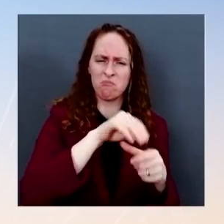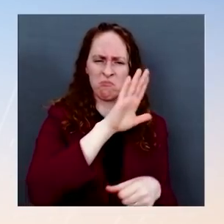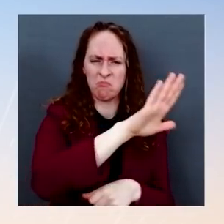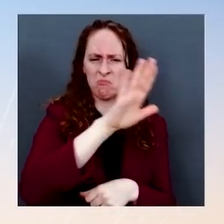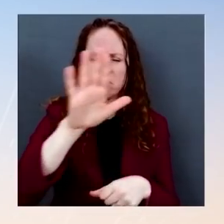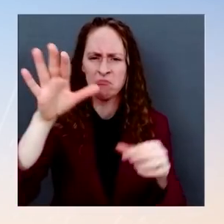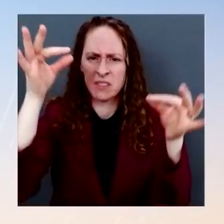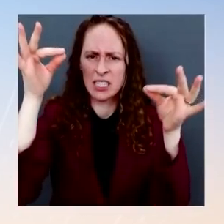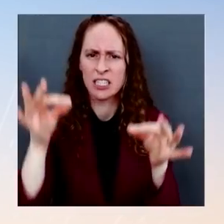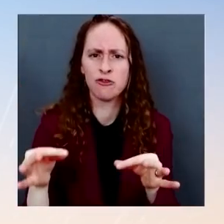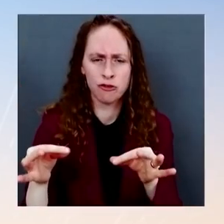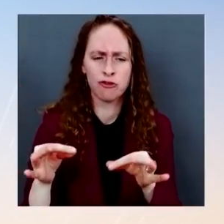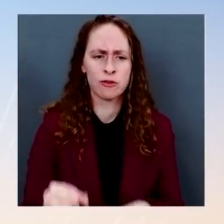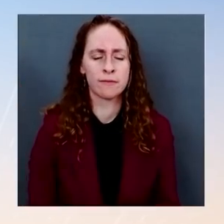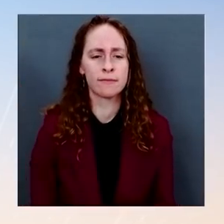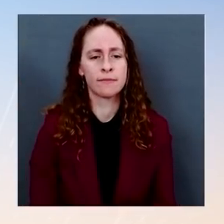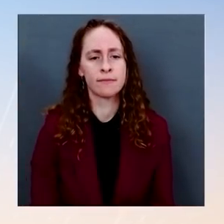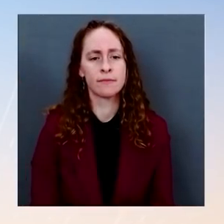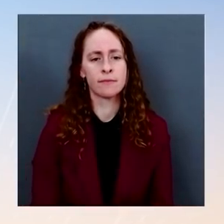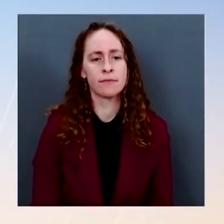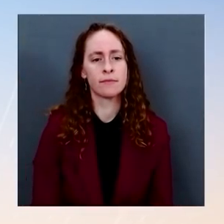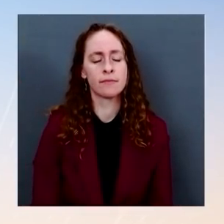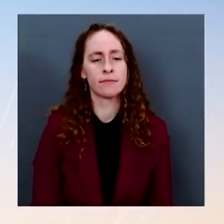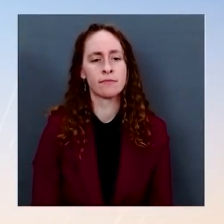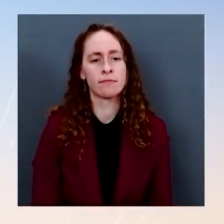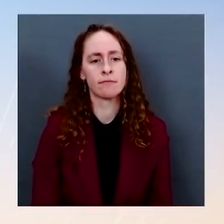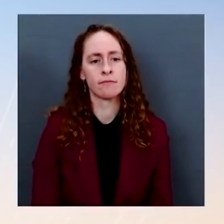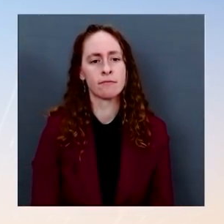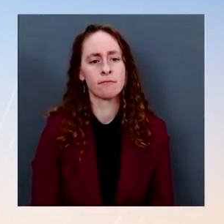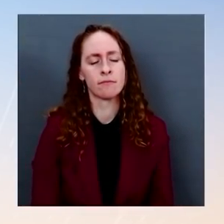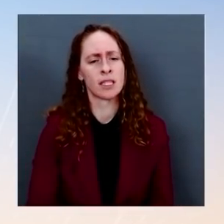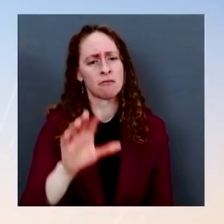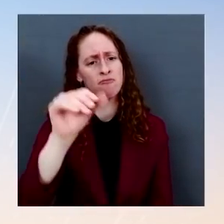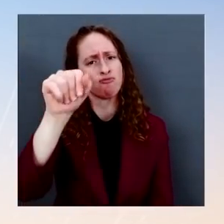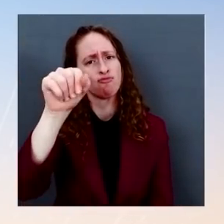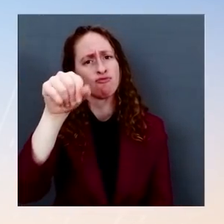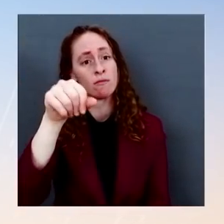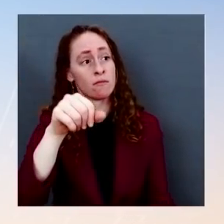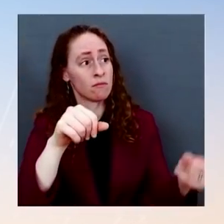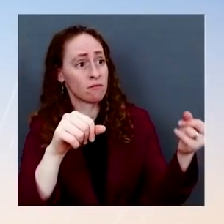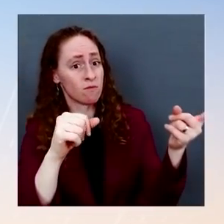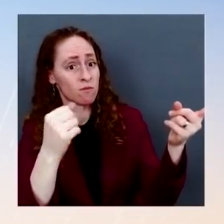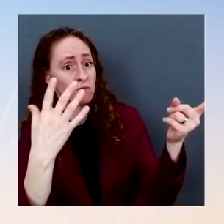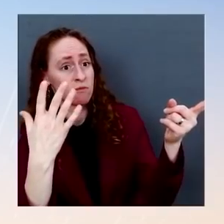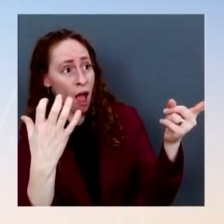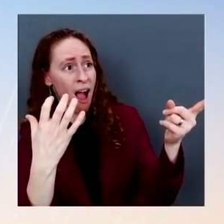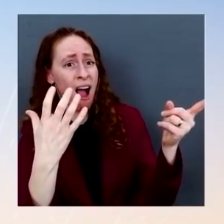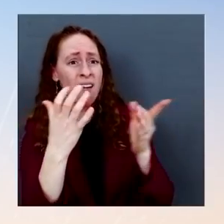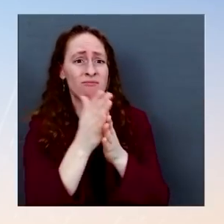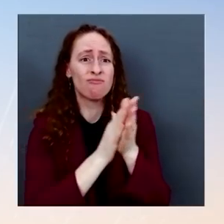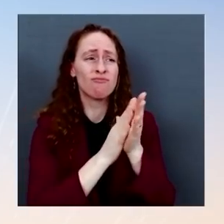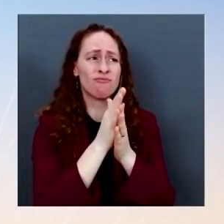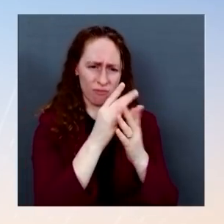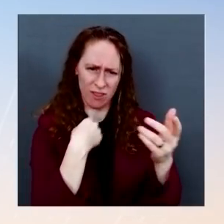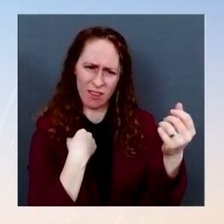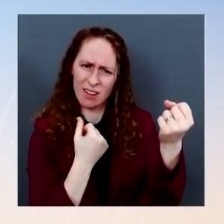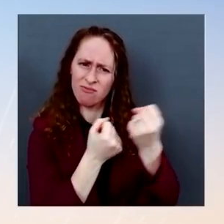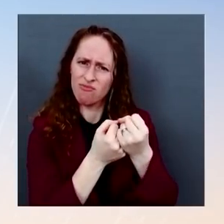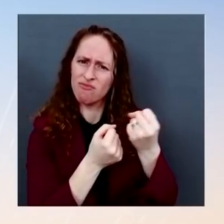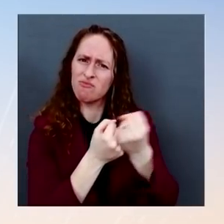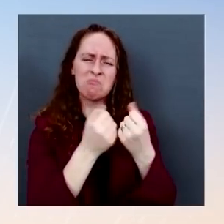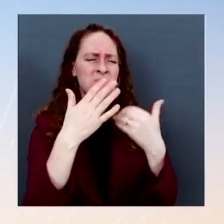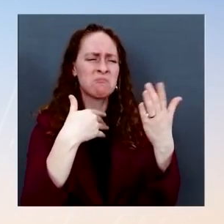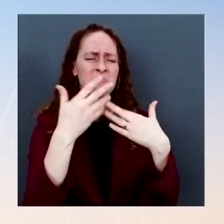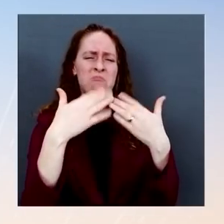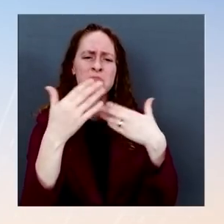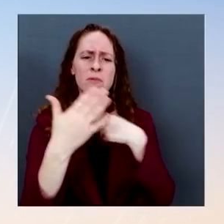the aspirations of countries to join NATO and meet specific requirements. NATO's relationship with Ukraine is a matter only for Ukraine and